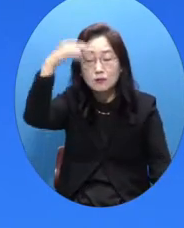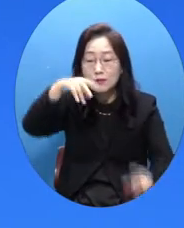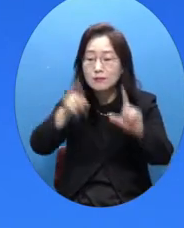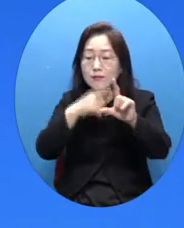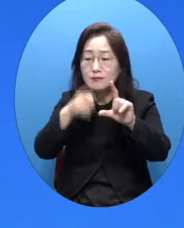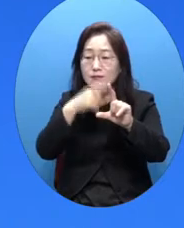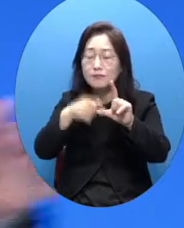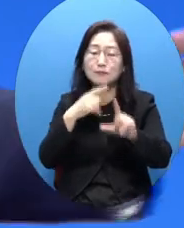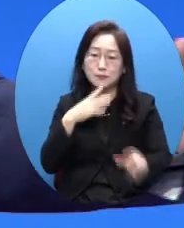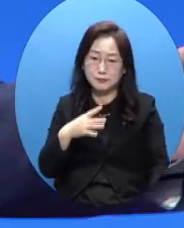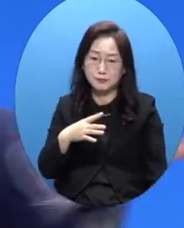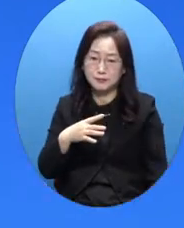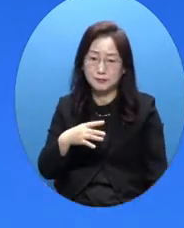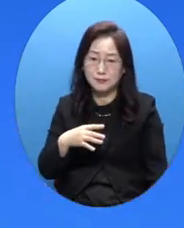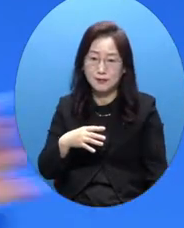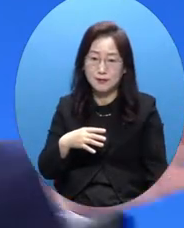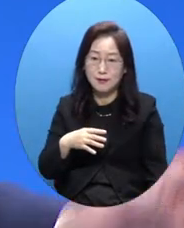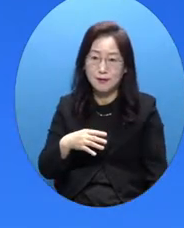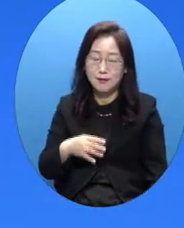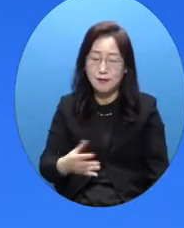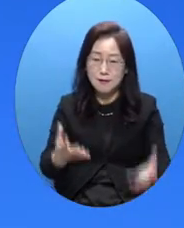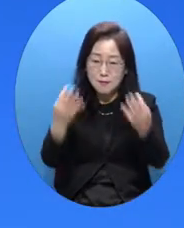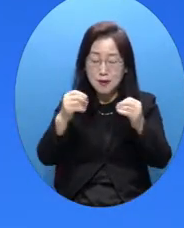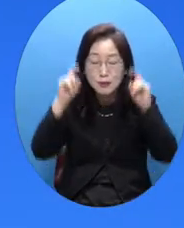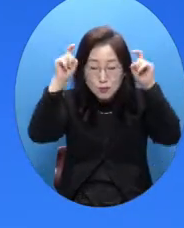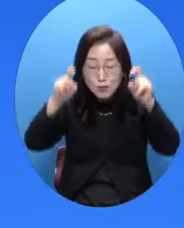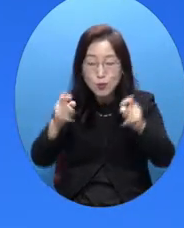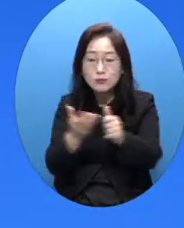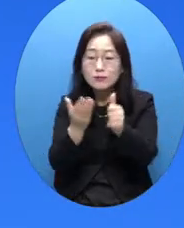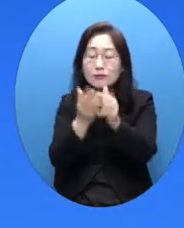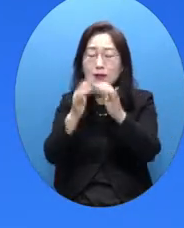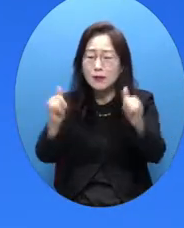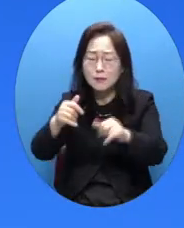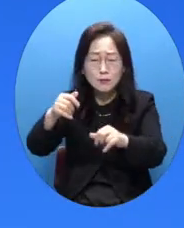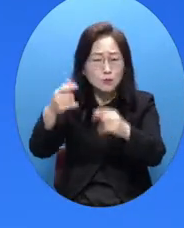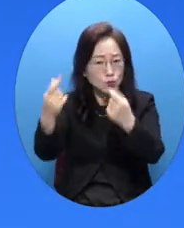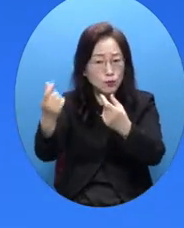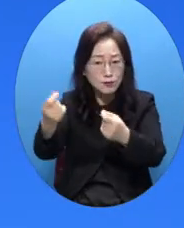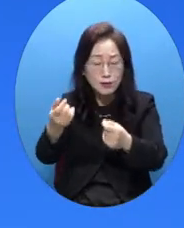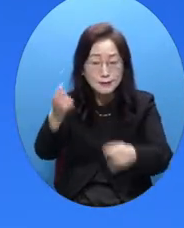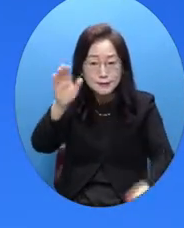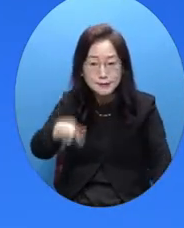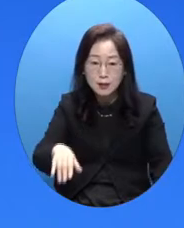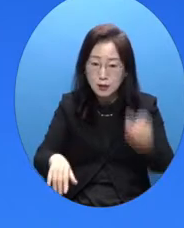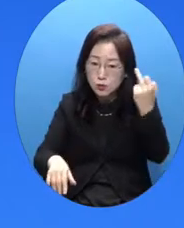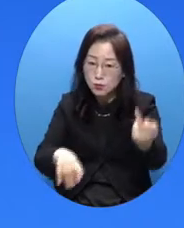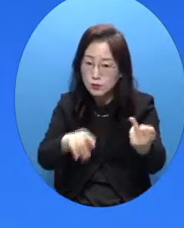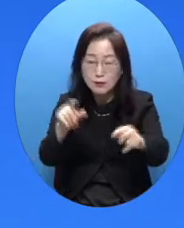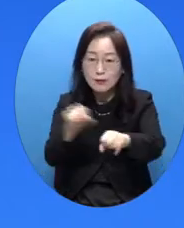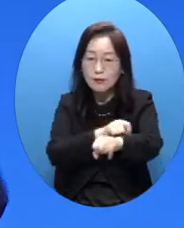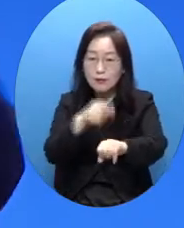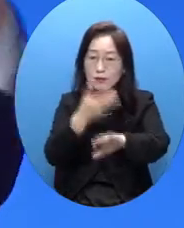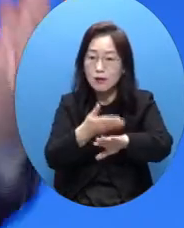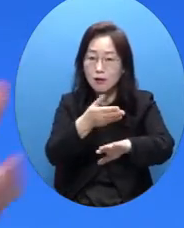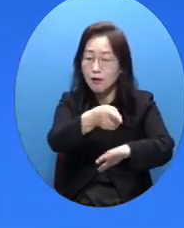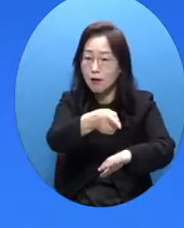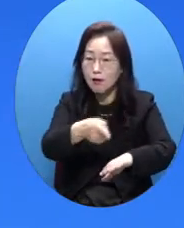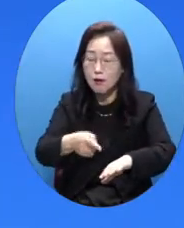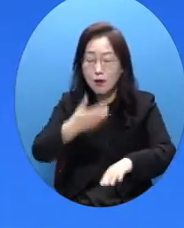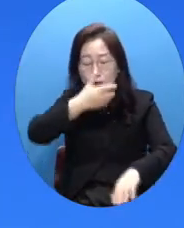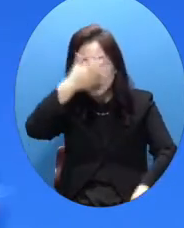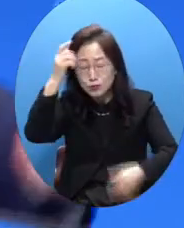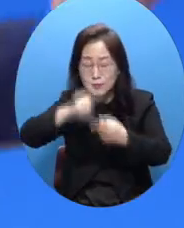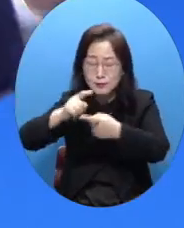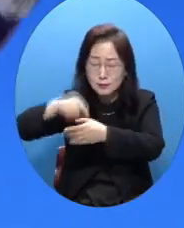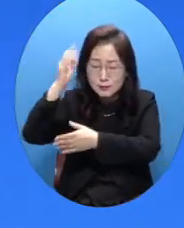day without dreams and goals just like other Shepherds they just lived by wandering